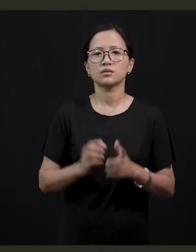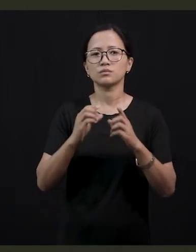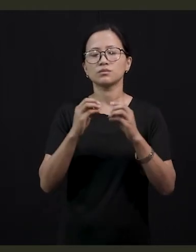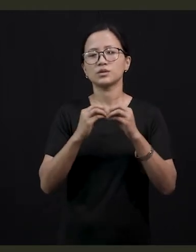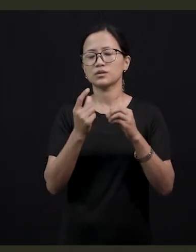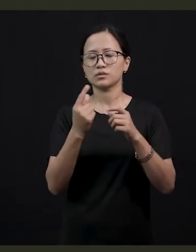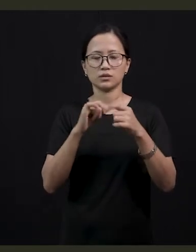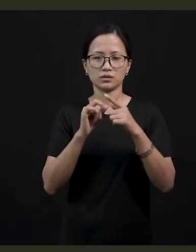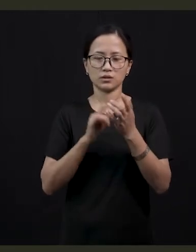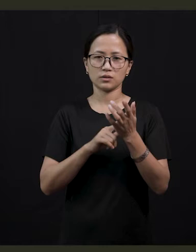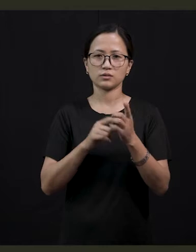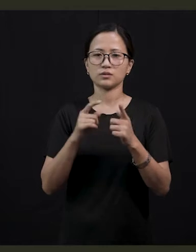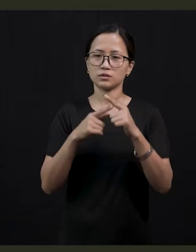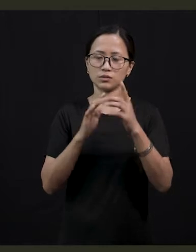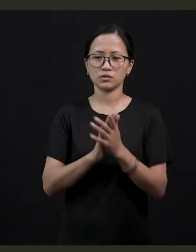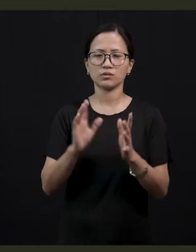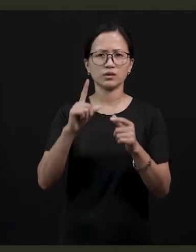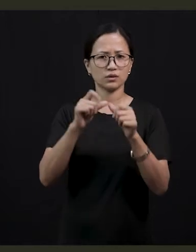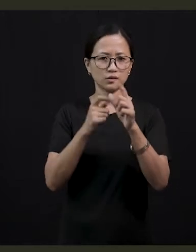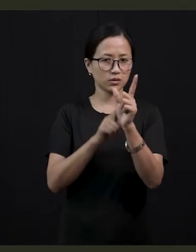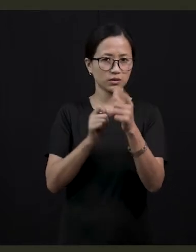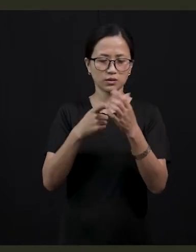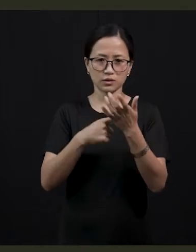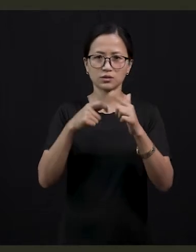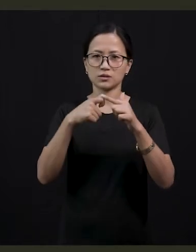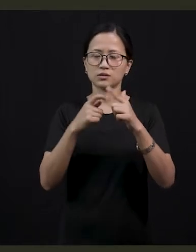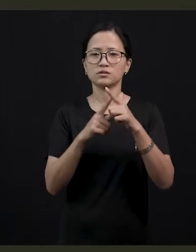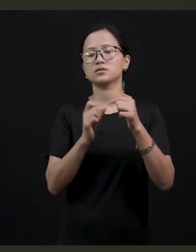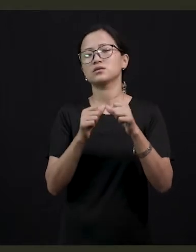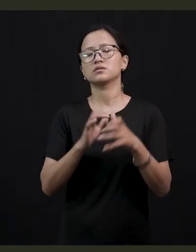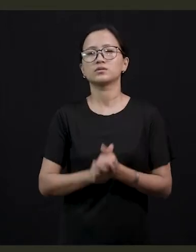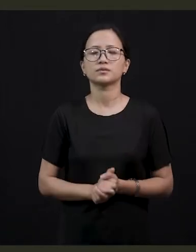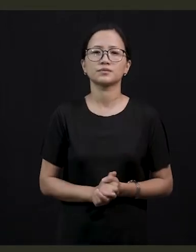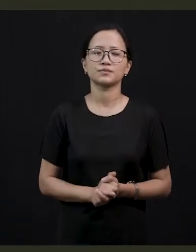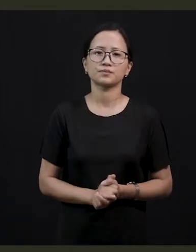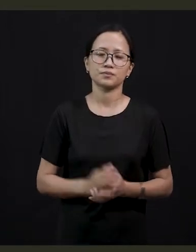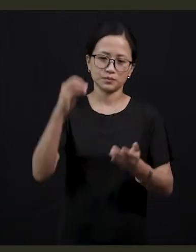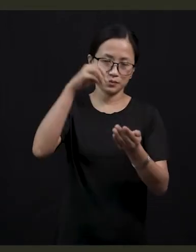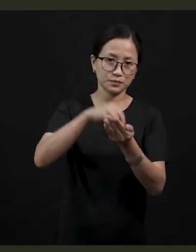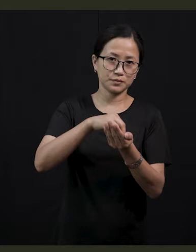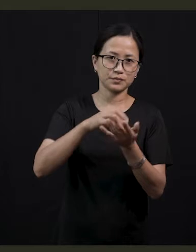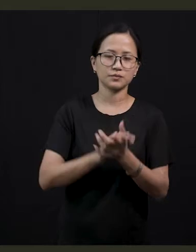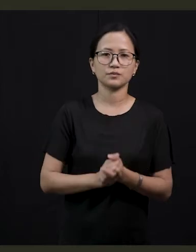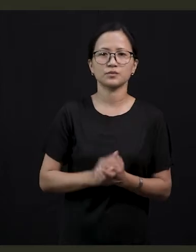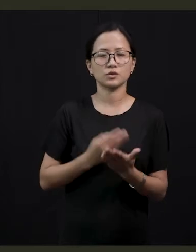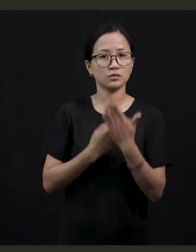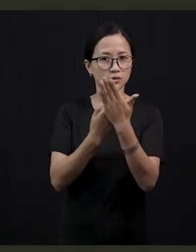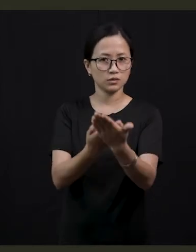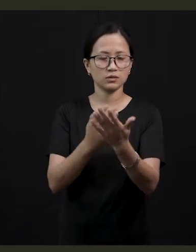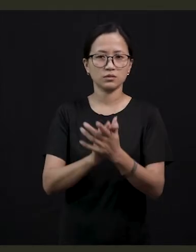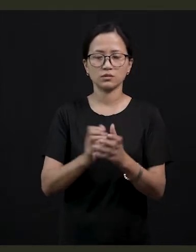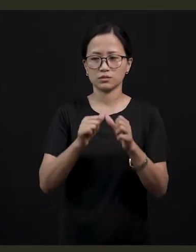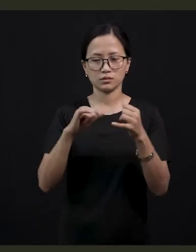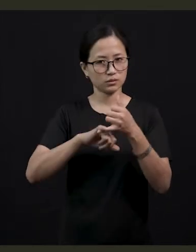bill that was on Lokayukta. So what they do is they put that bill, they put that proposal into